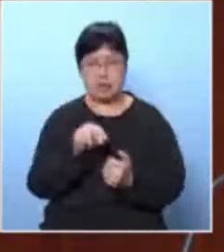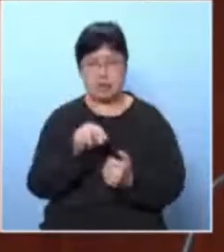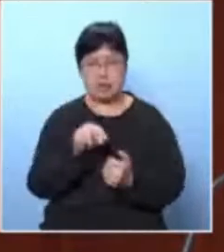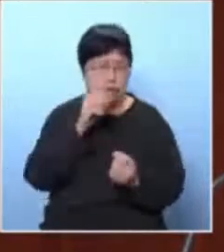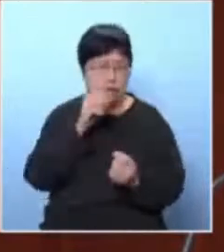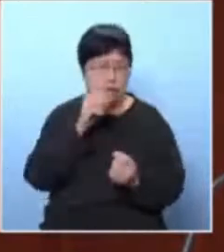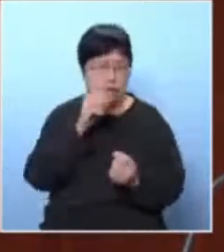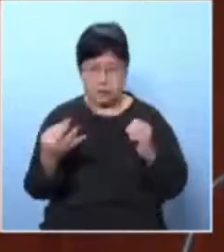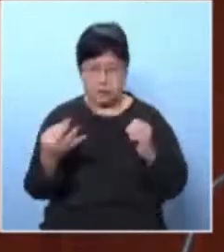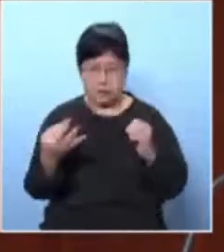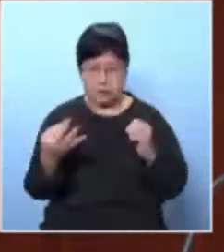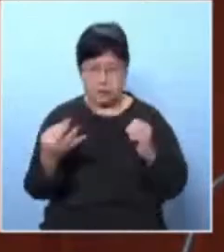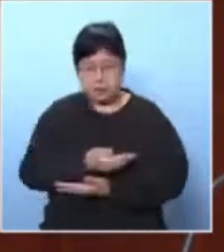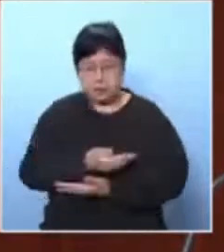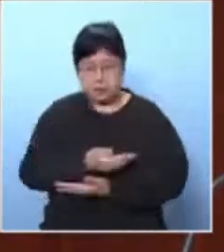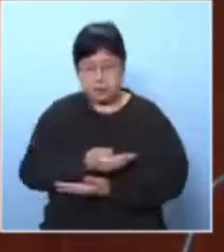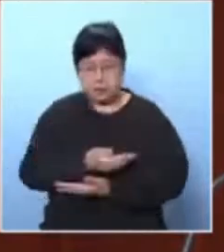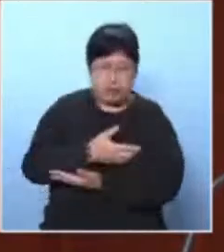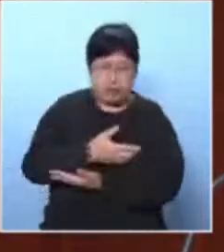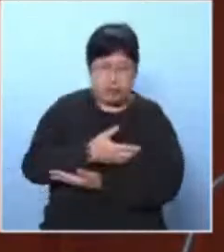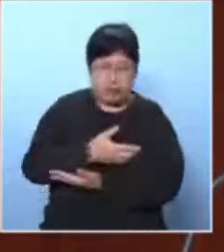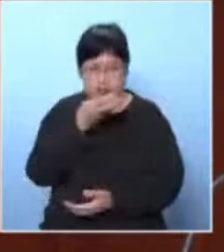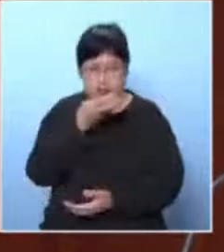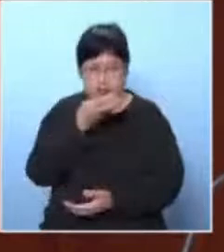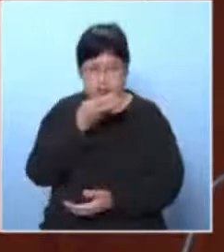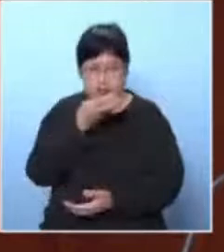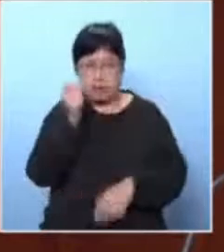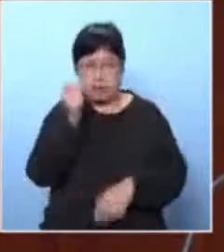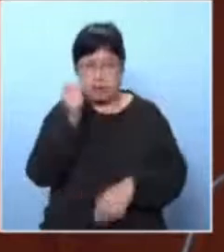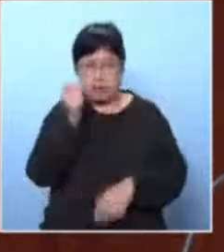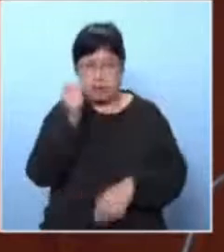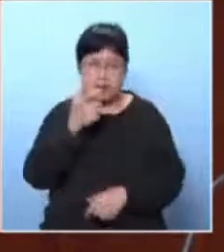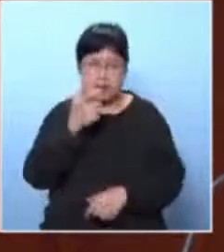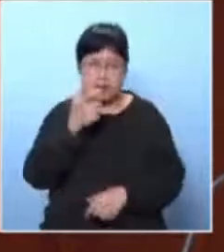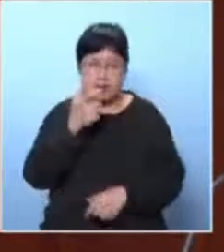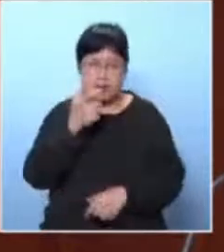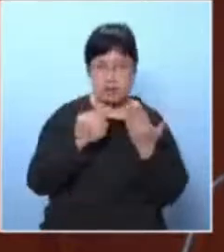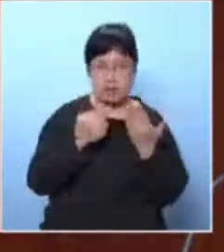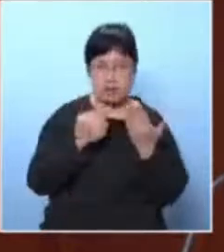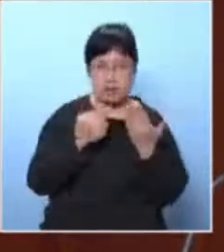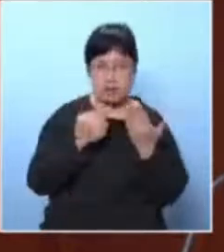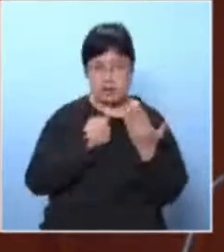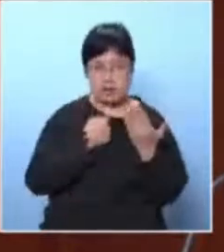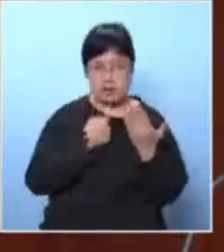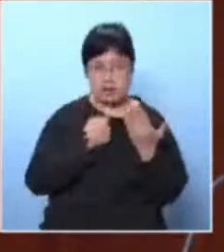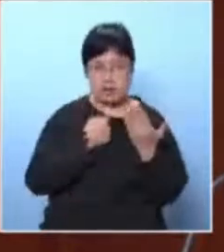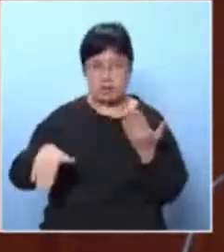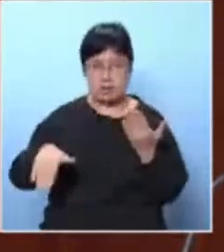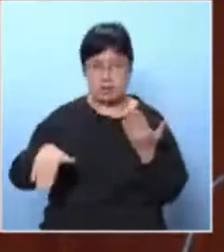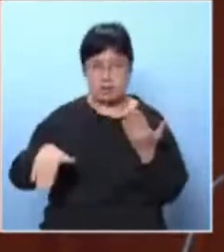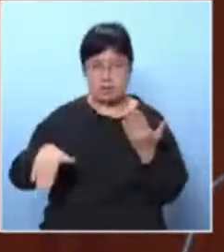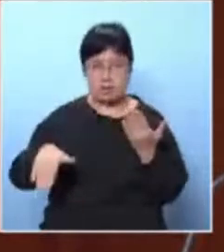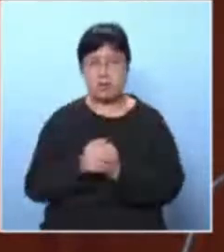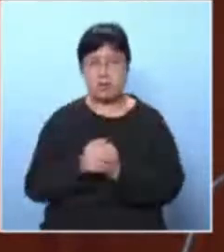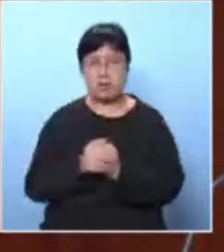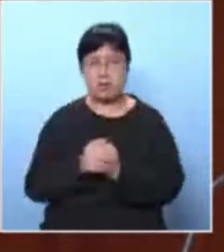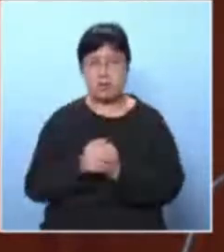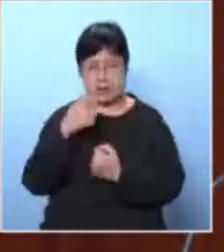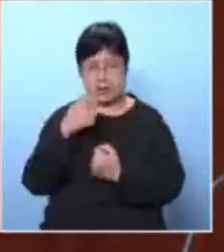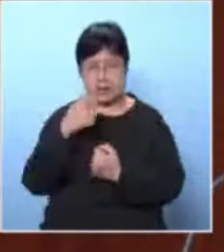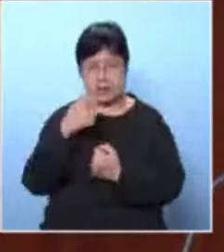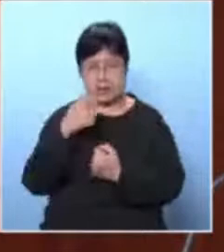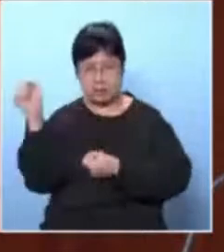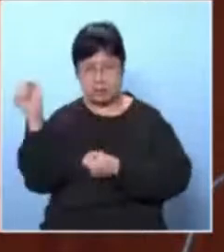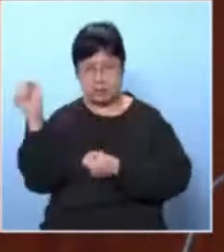3, or children with special learning needs, the rate will be more than doubled to $60 per